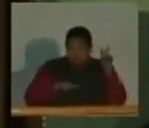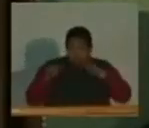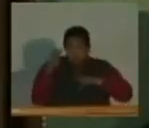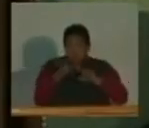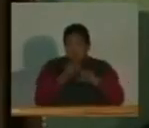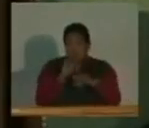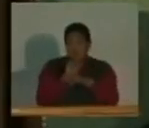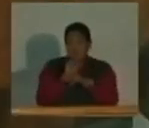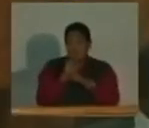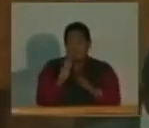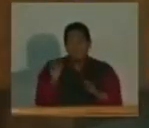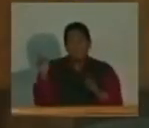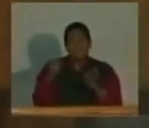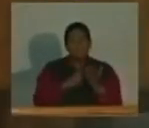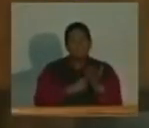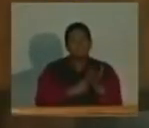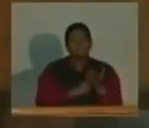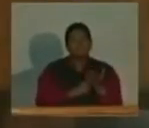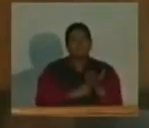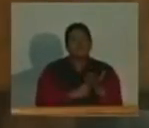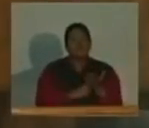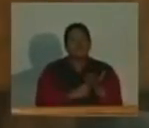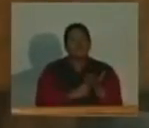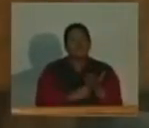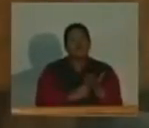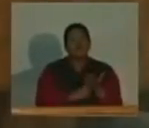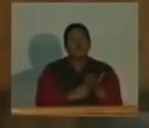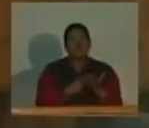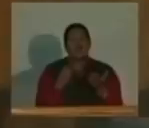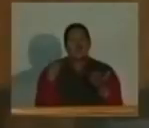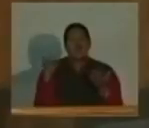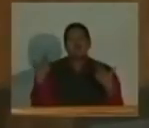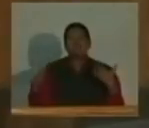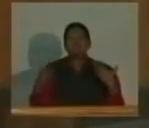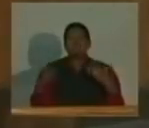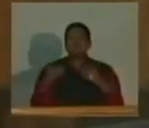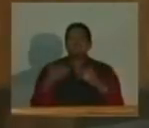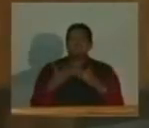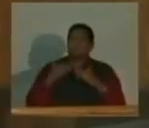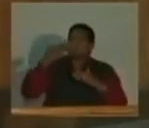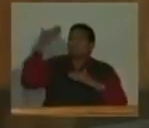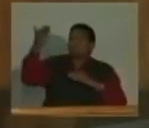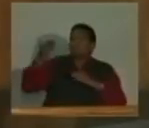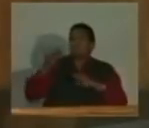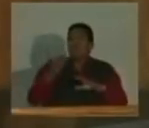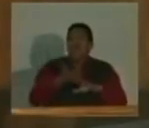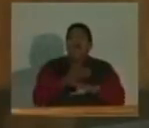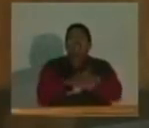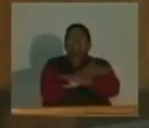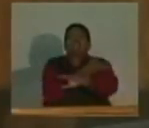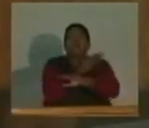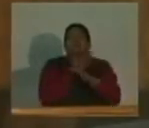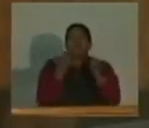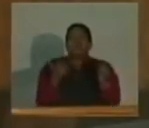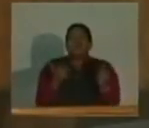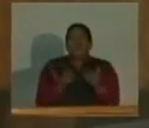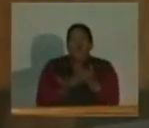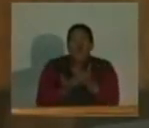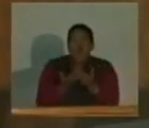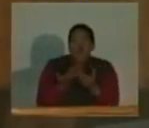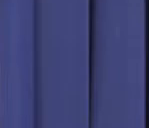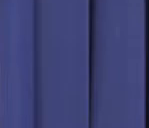minister, discussions have far advanced and is just about to put pen to